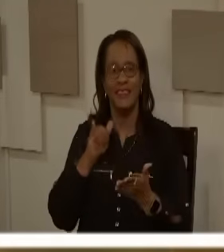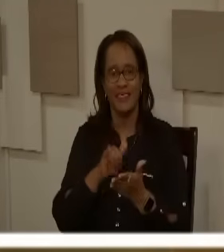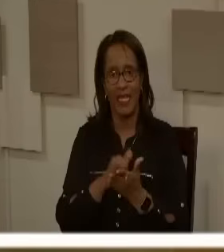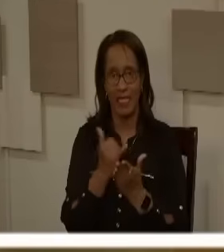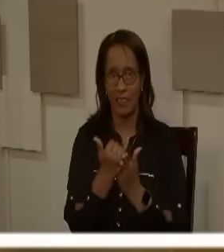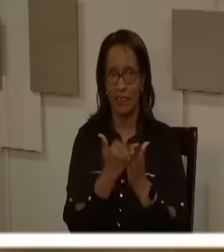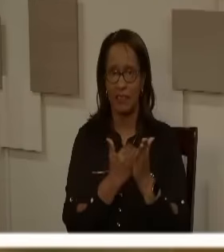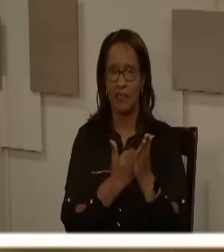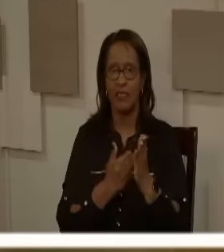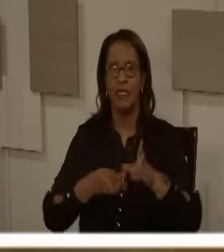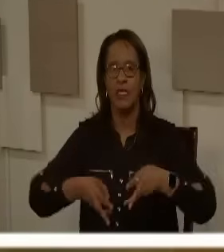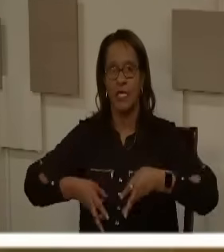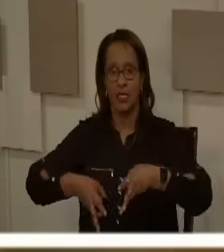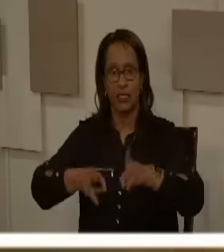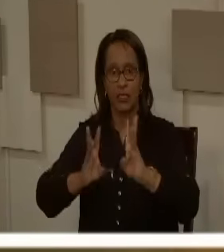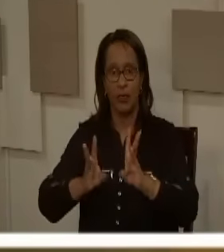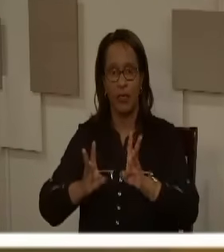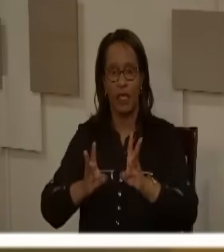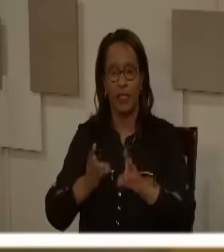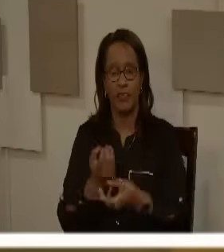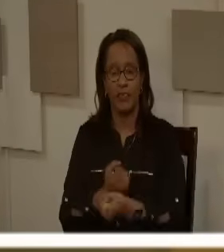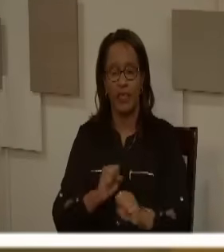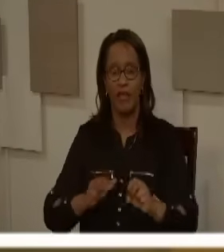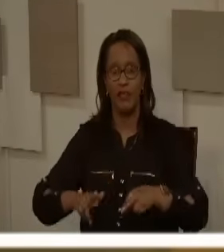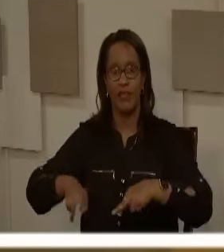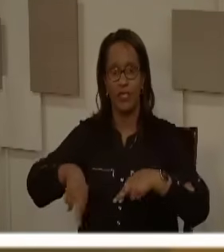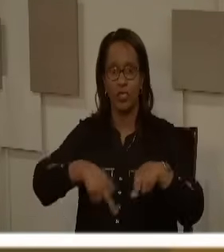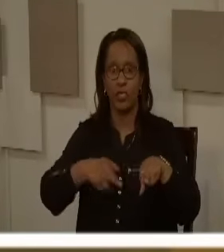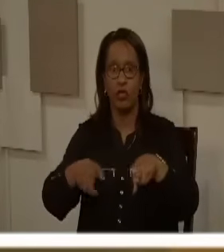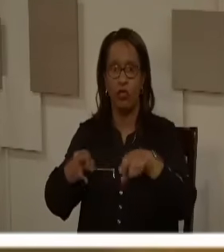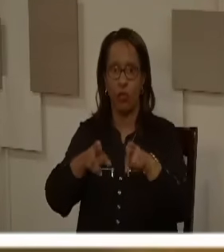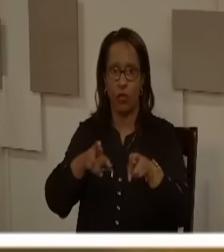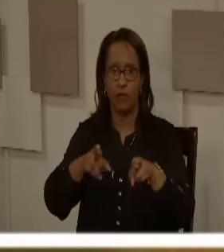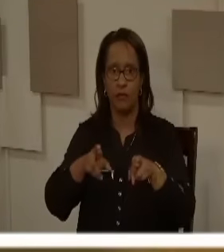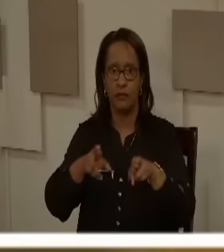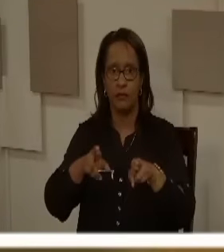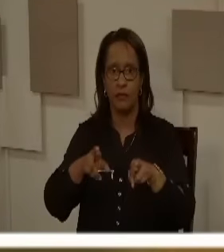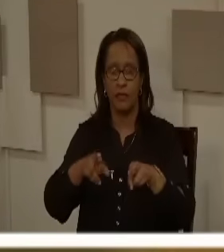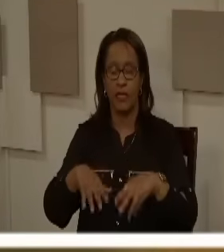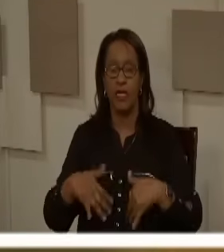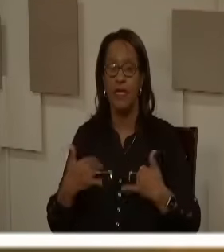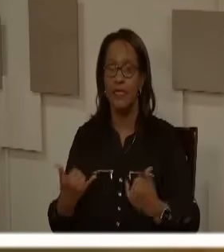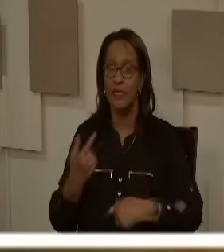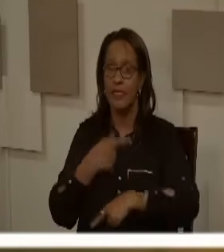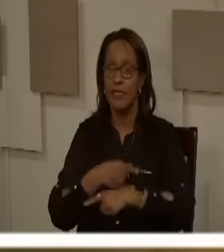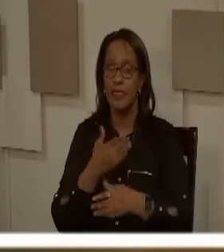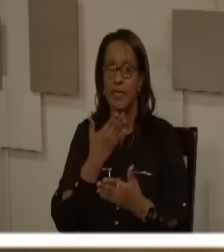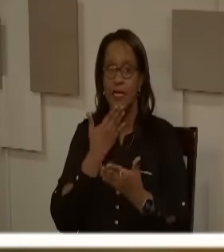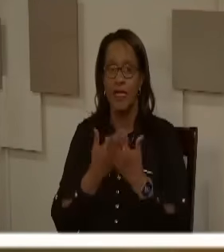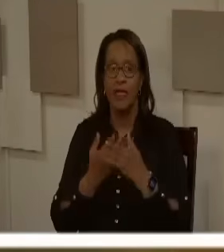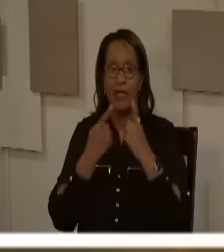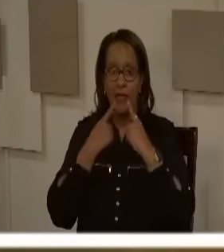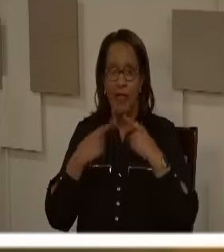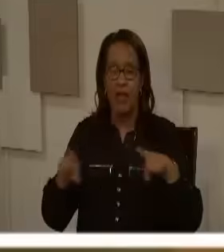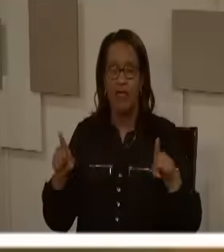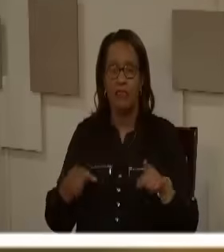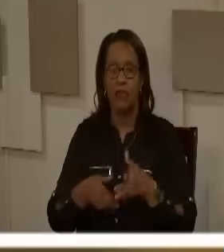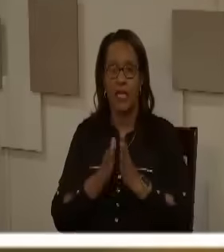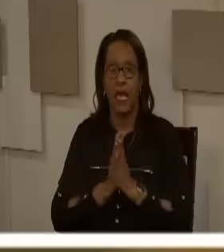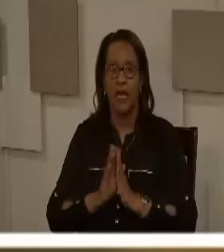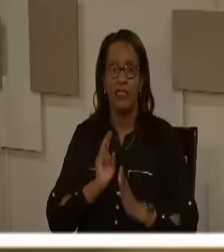The gospel today is asking of us something of a conversion of heart and a conversion of how we see